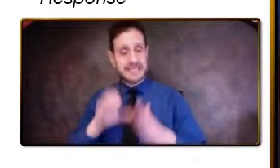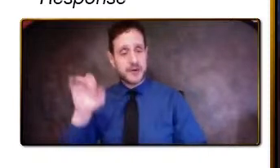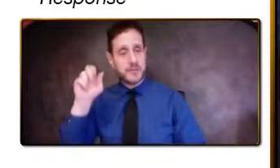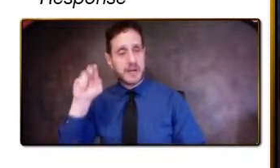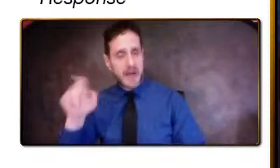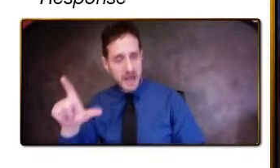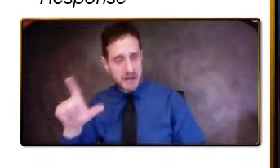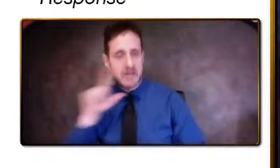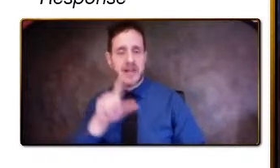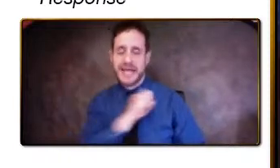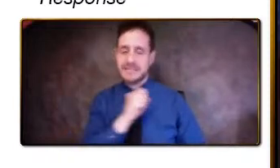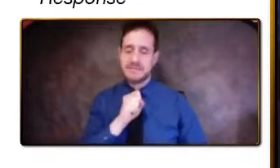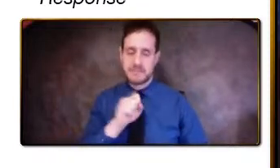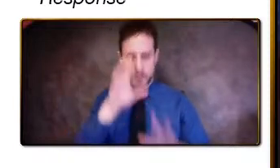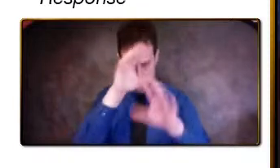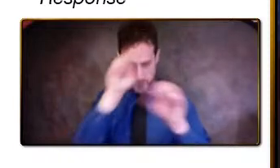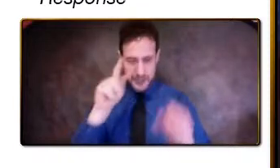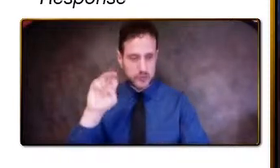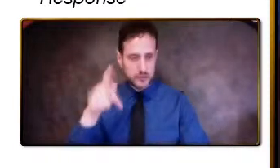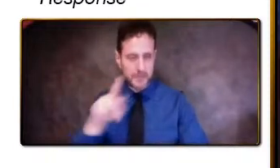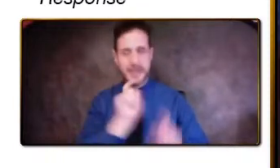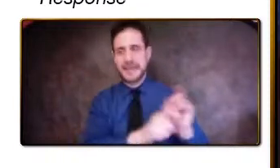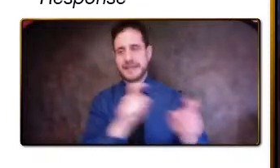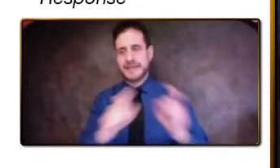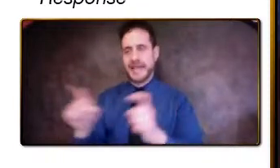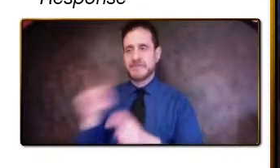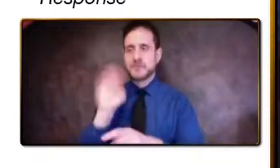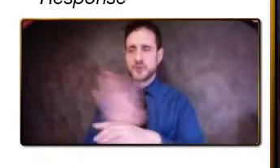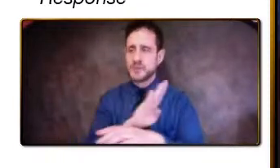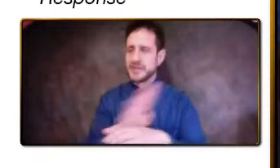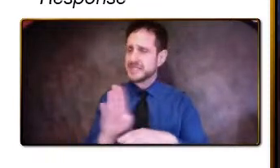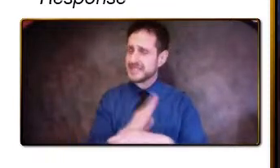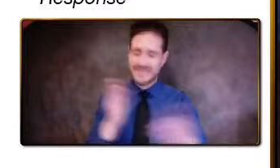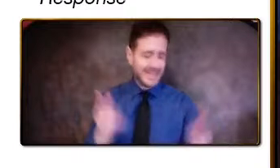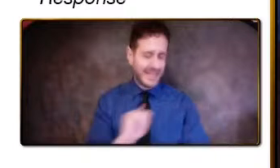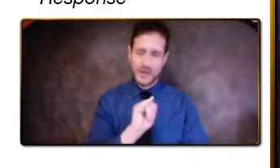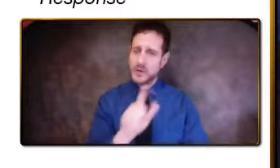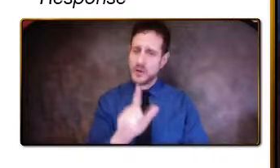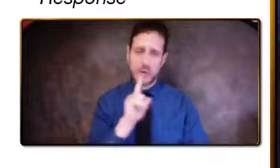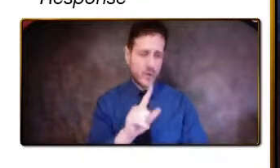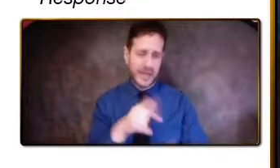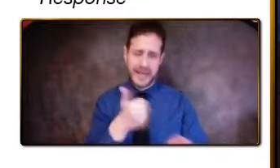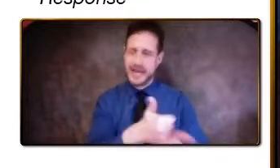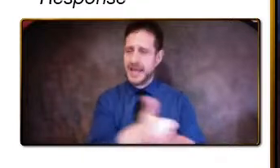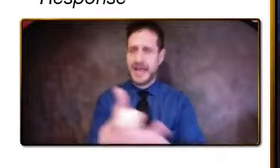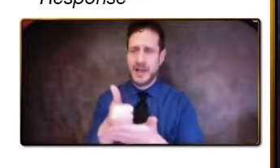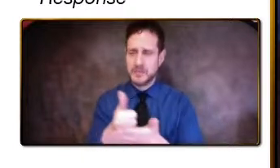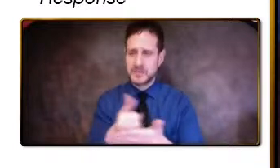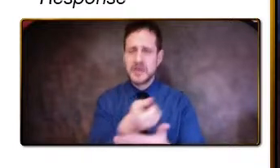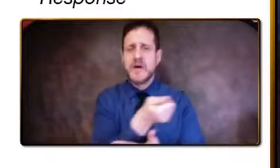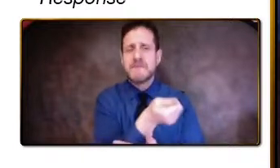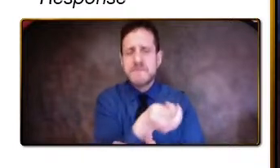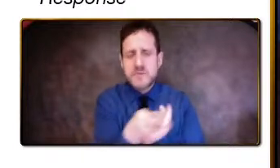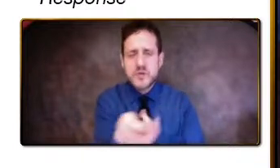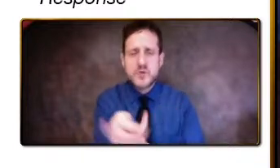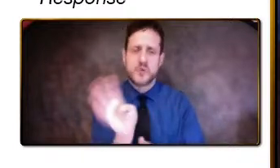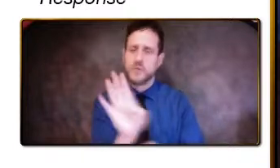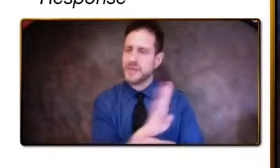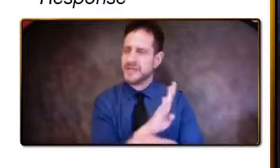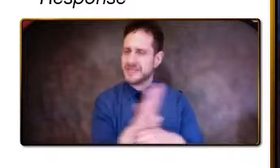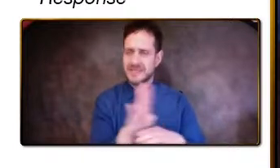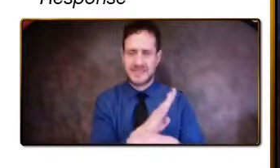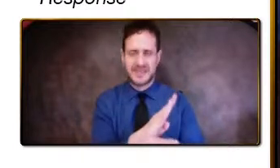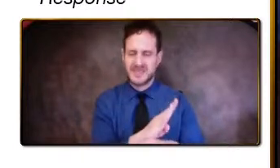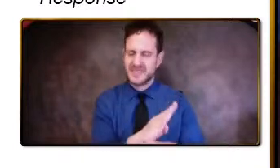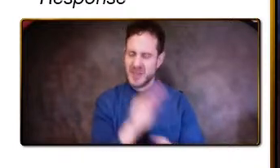and in Illinois it affects a very small number of businesses, a small percentage, but